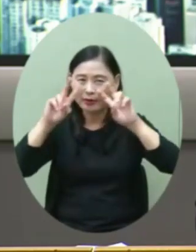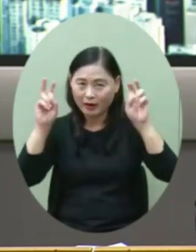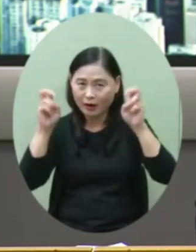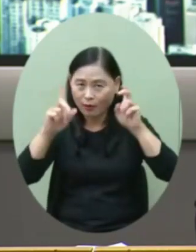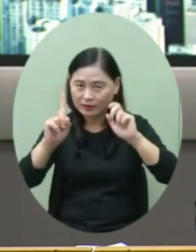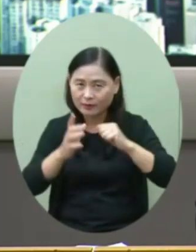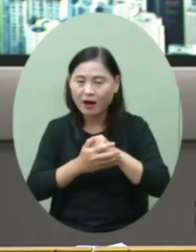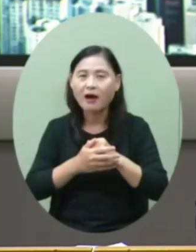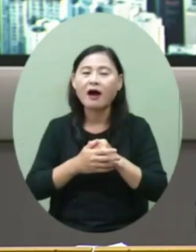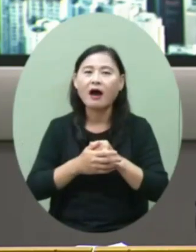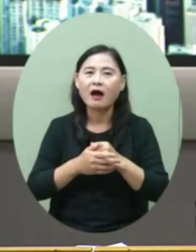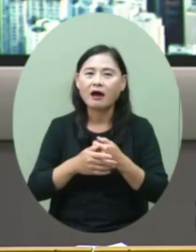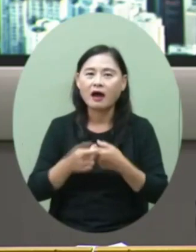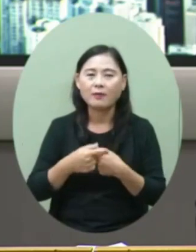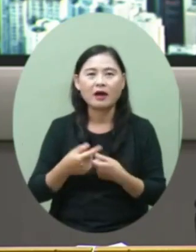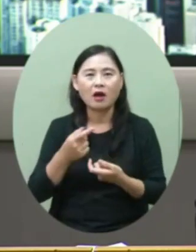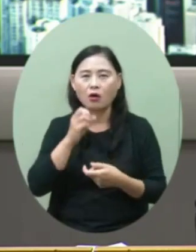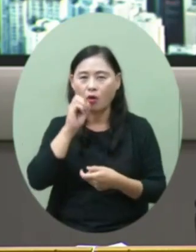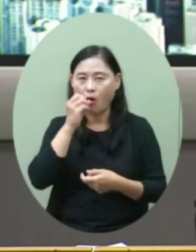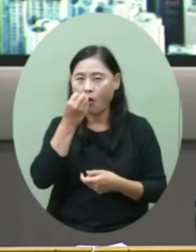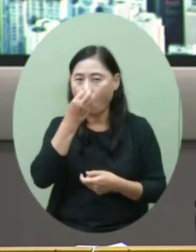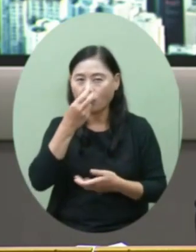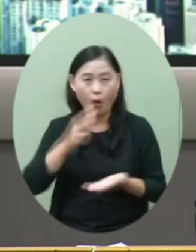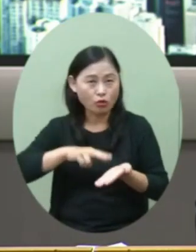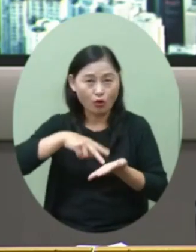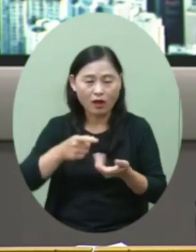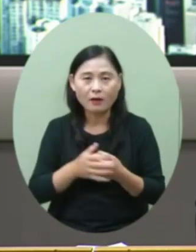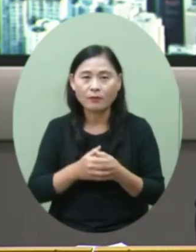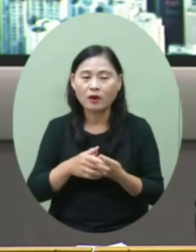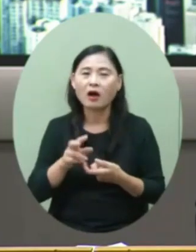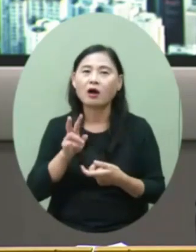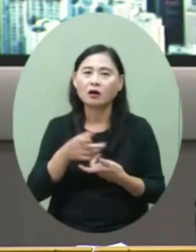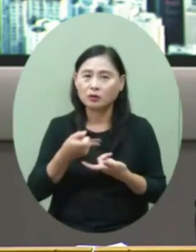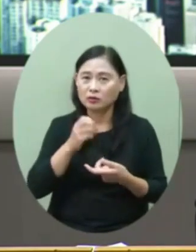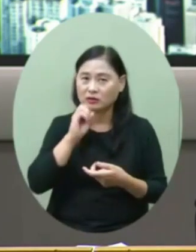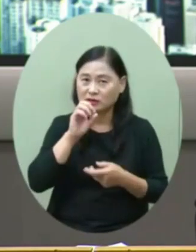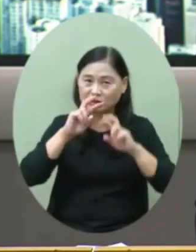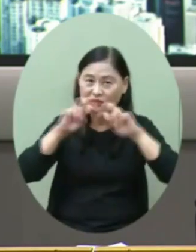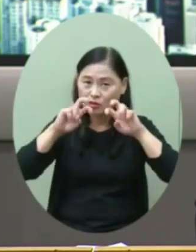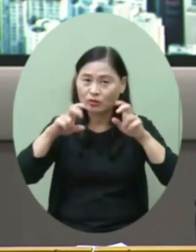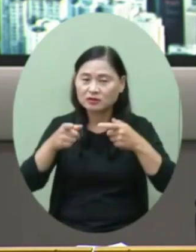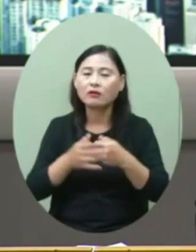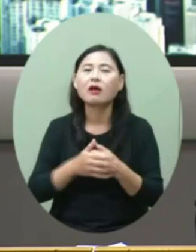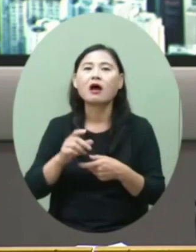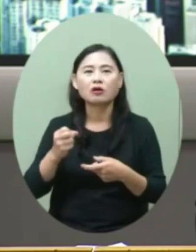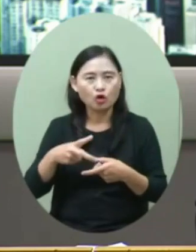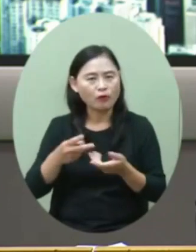or if for a slogan being chanted, if people would